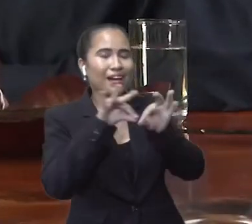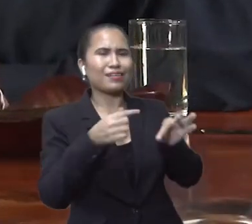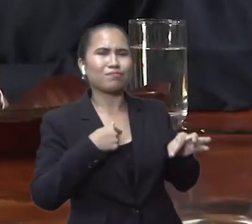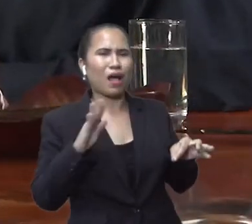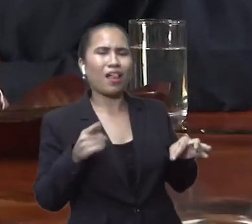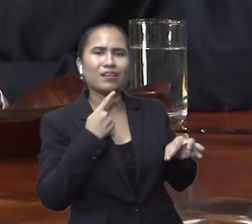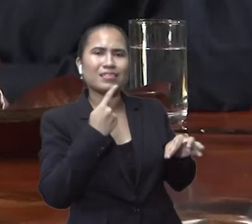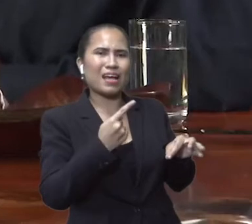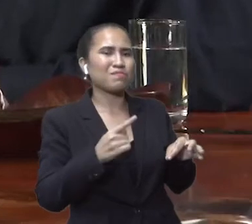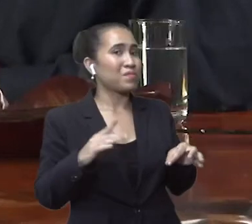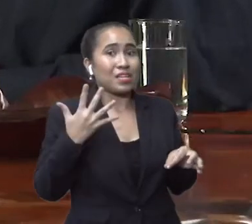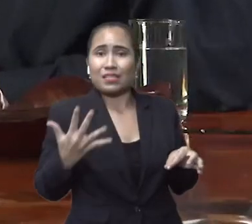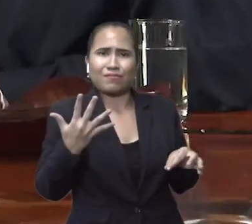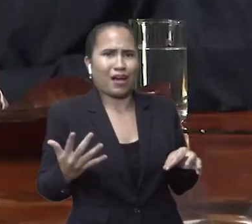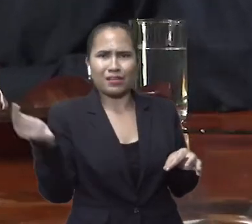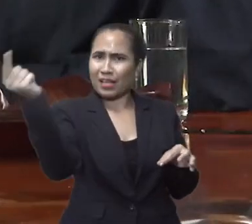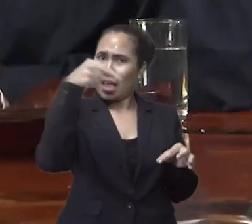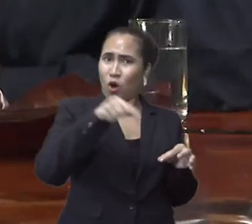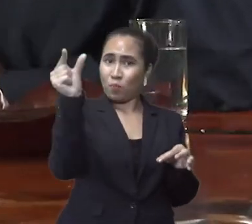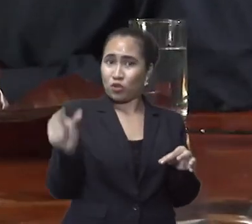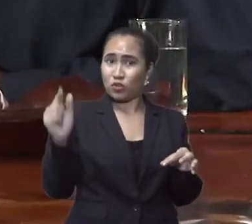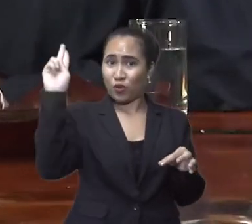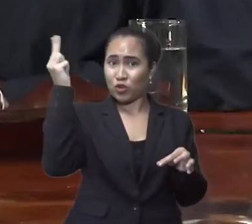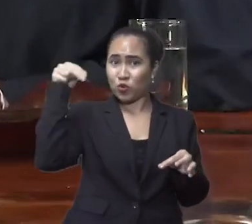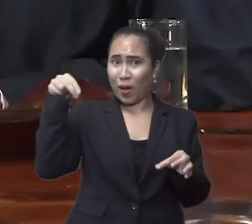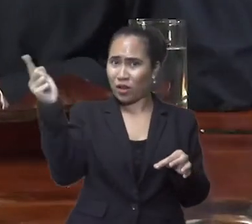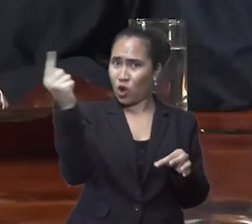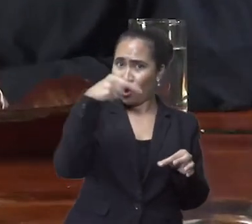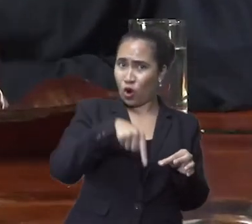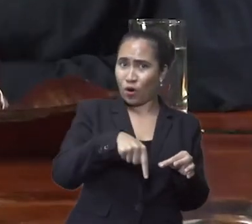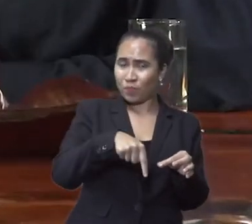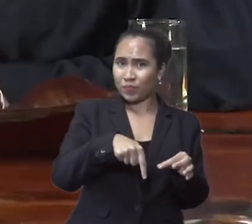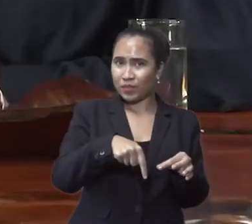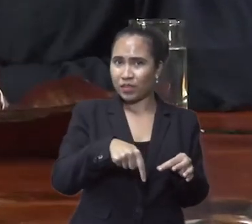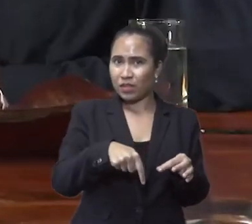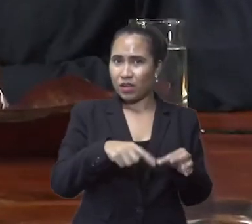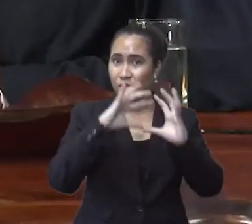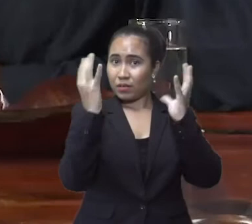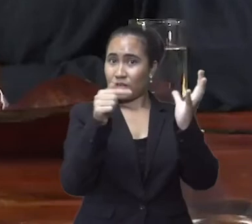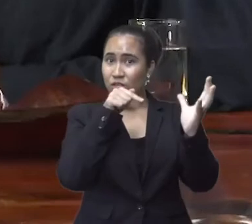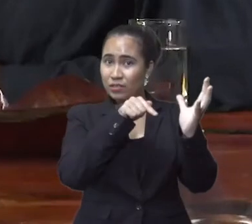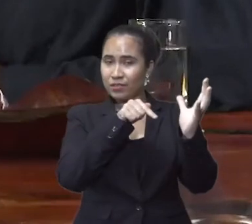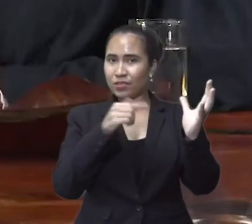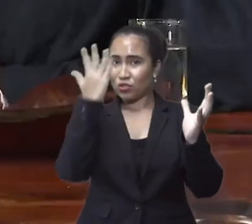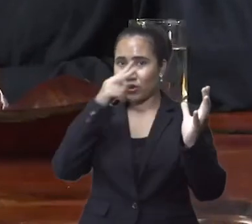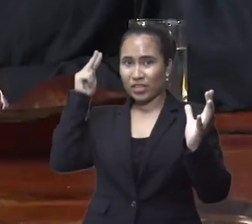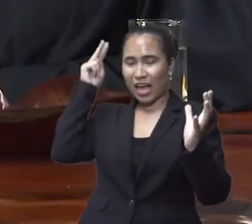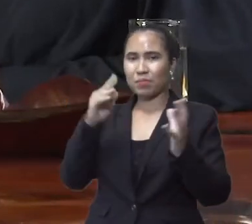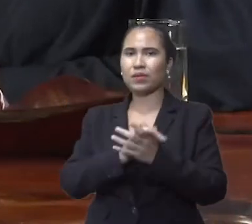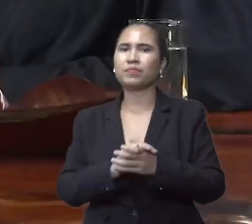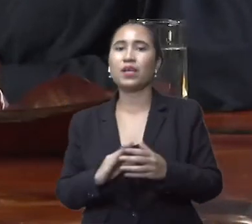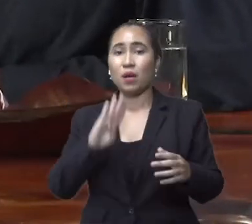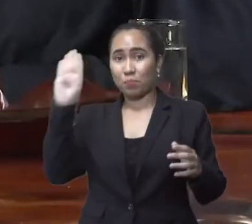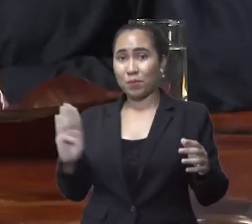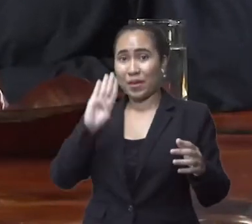said, because it's not very often that you see the Secretary General coming down to this part of the world. He was only recently in Barbados, which was also